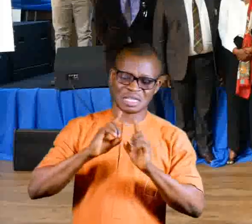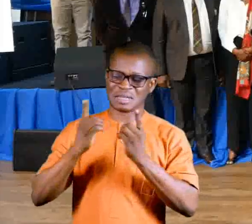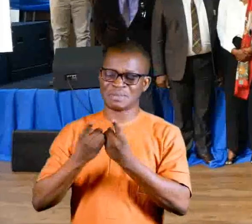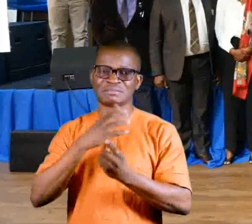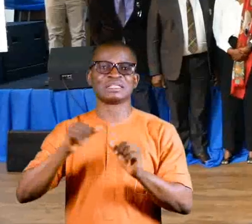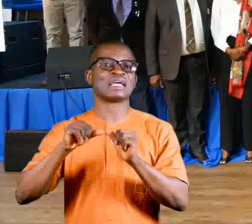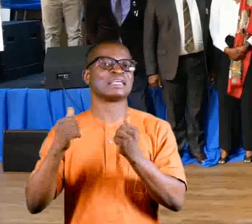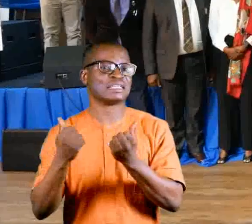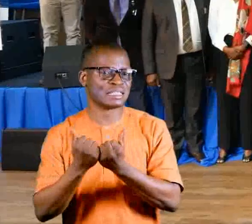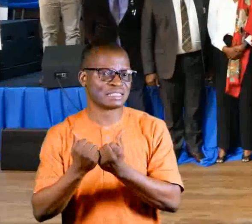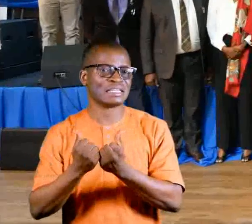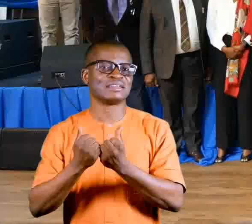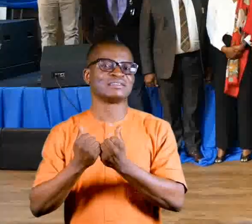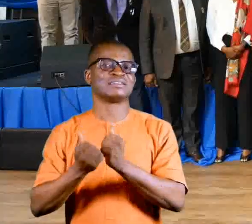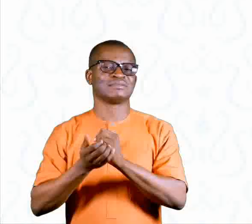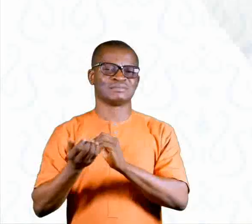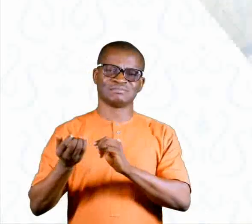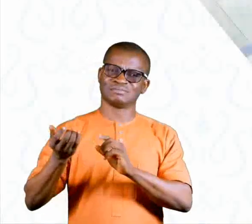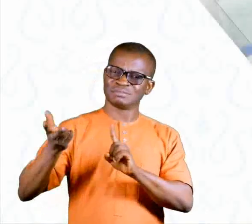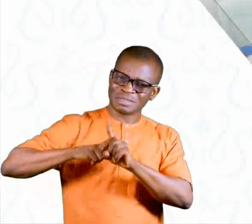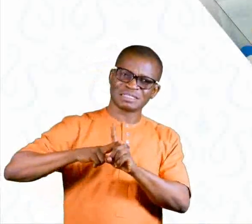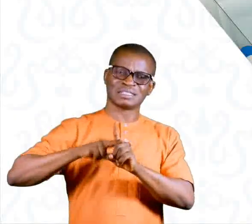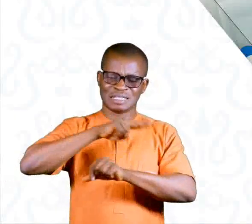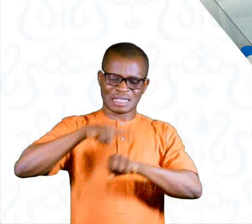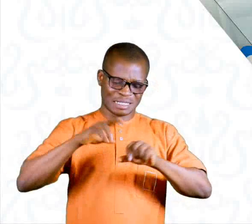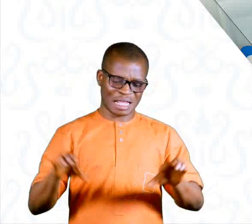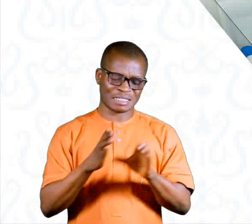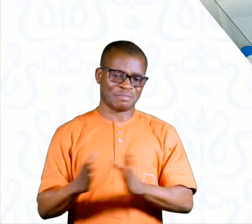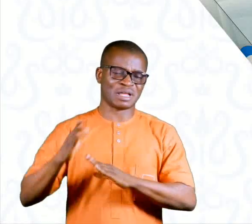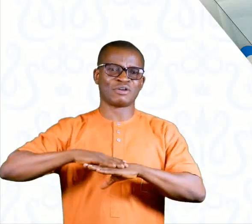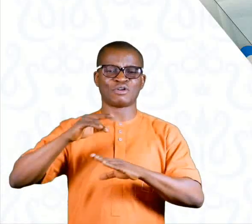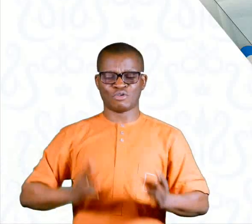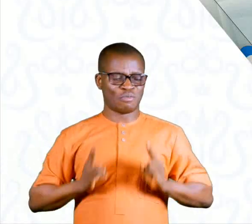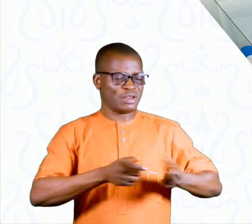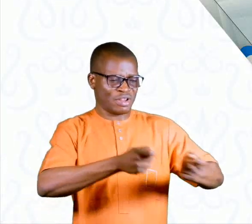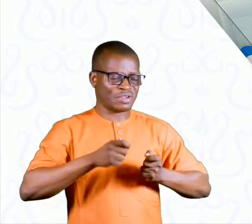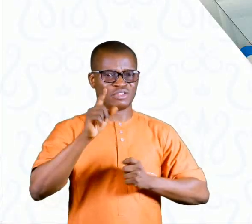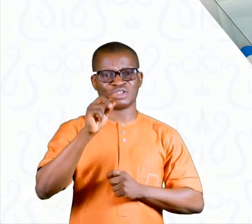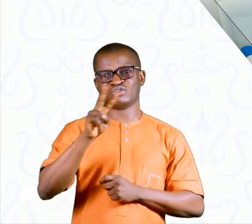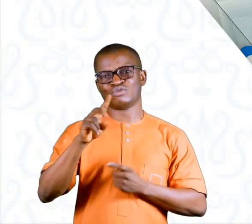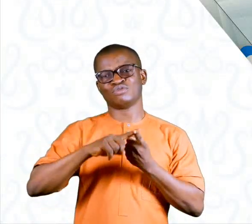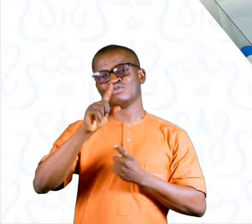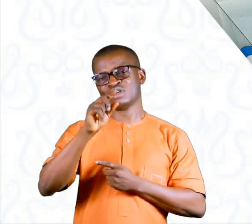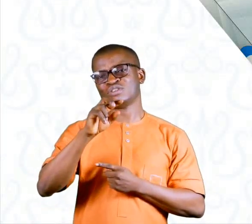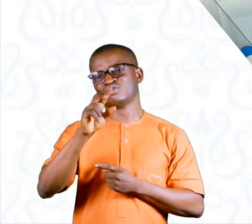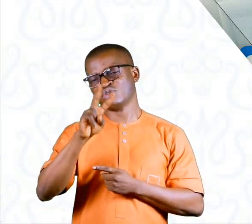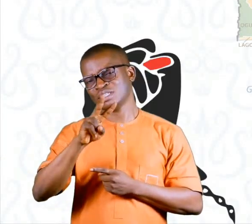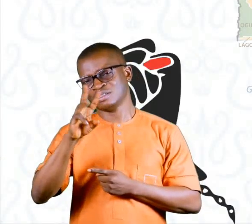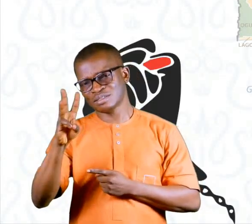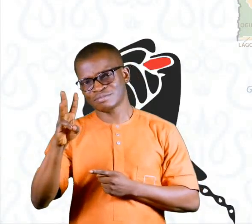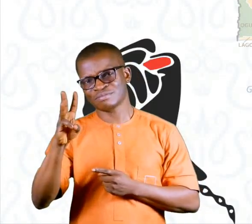relevant ministries, departments and agencies in executing the National Action Plan on Human Trafficking 2022 to